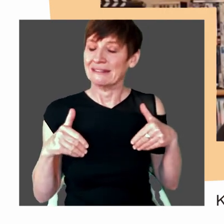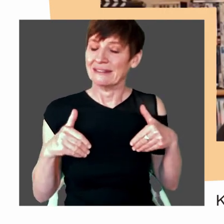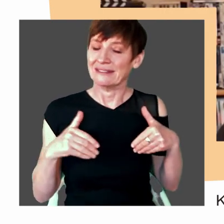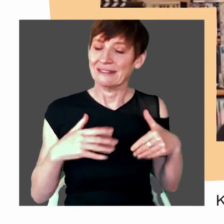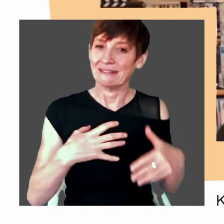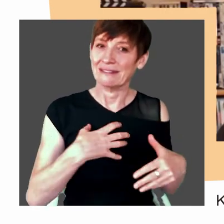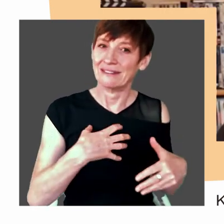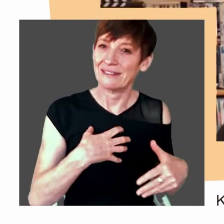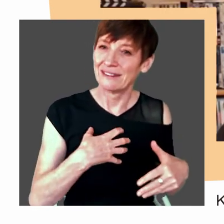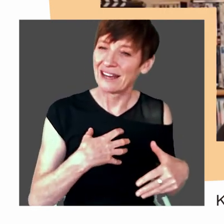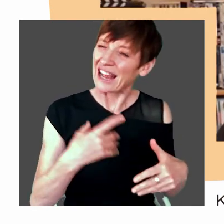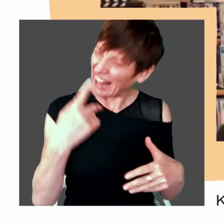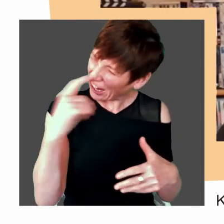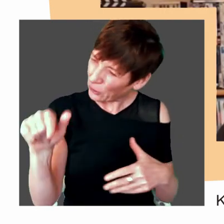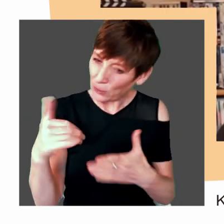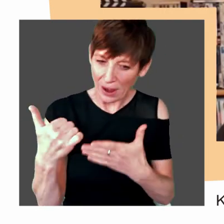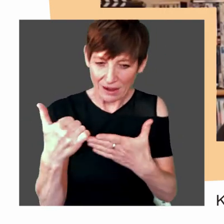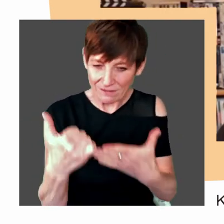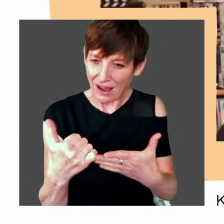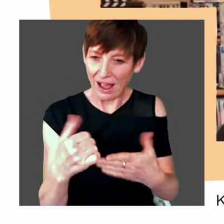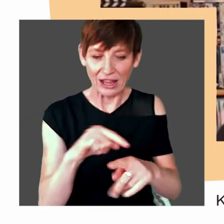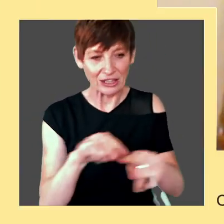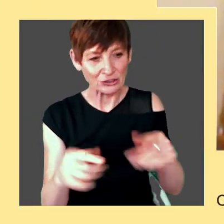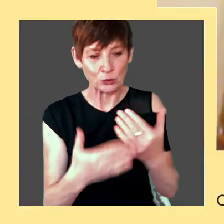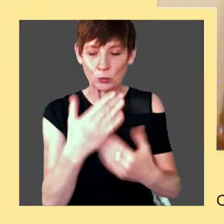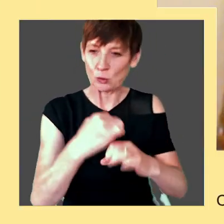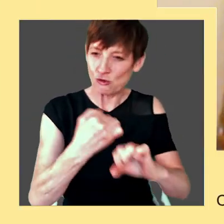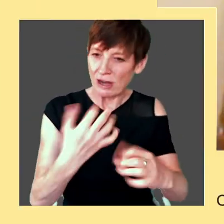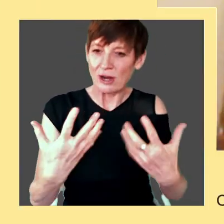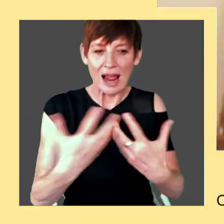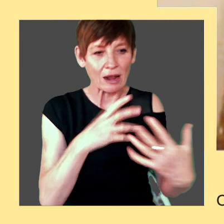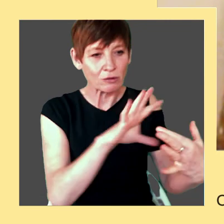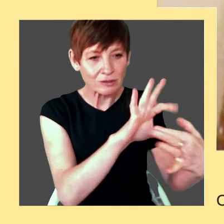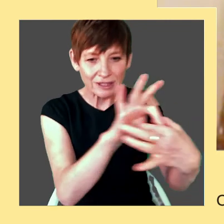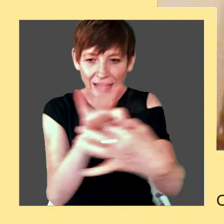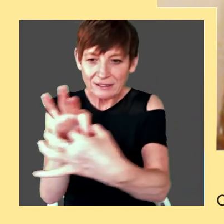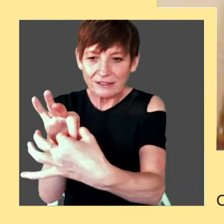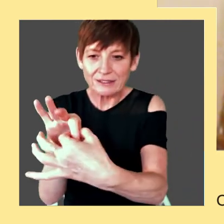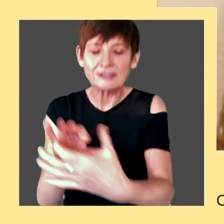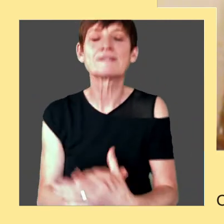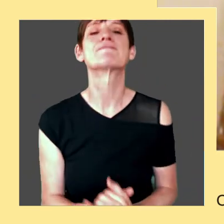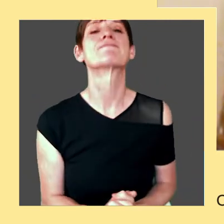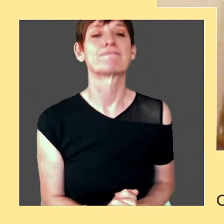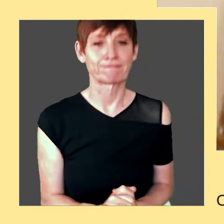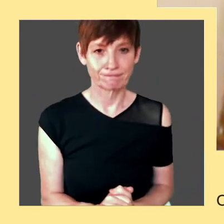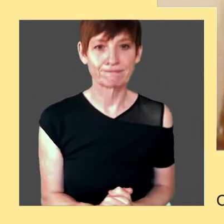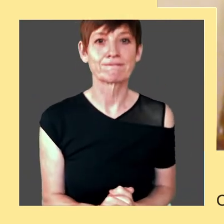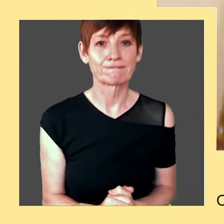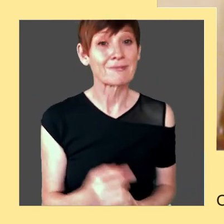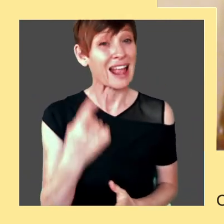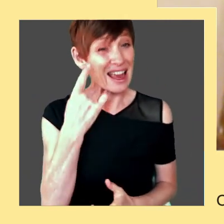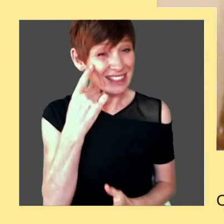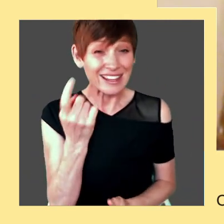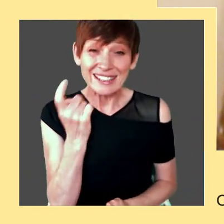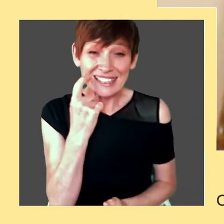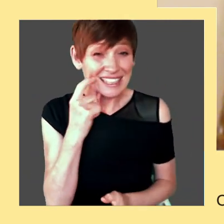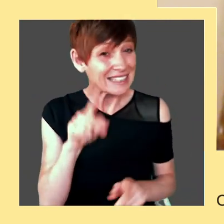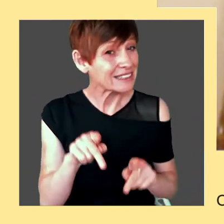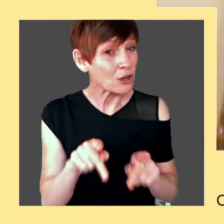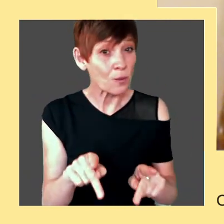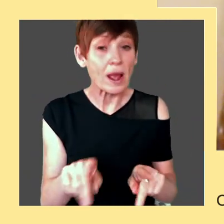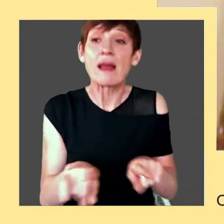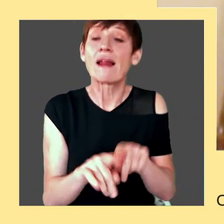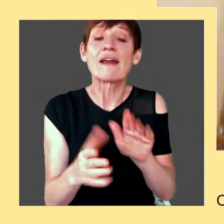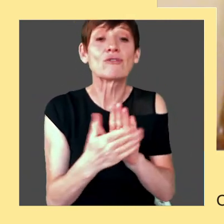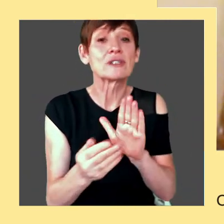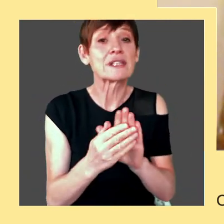make those connections, or at least start to make them? Yeah, one of the easiest way, for example, Castlefield Gallery